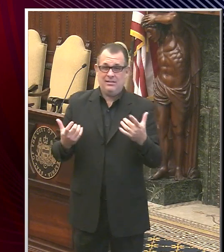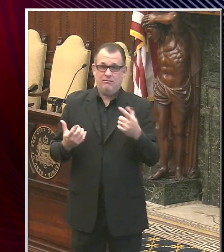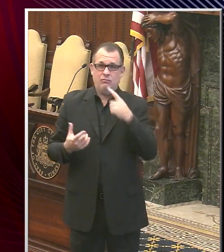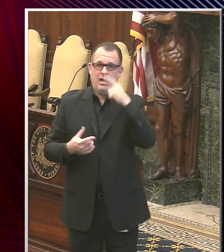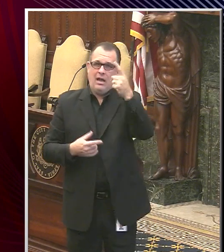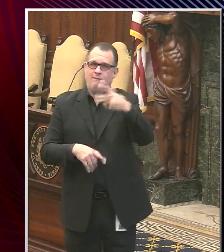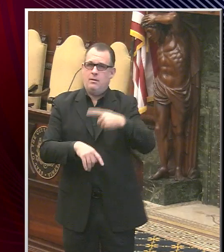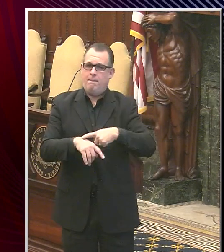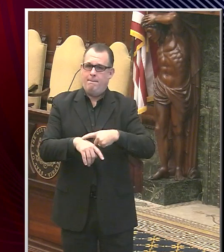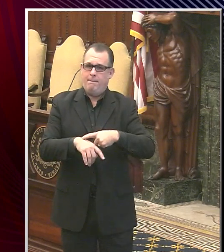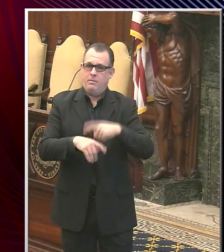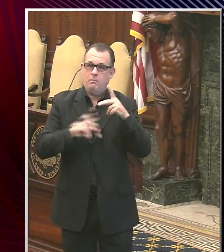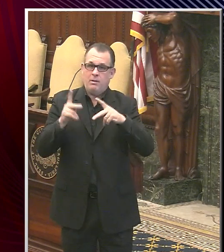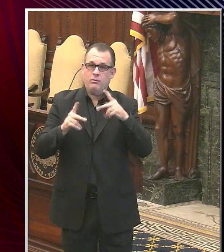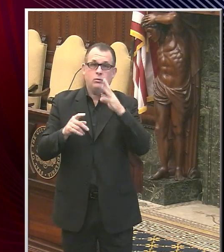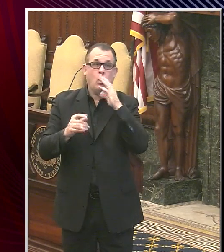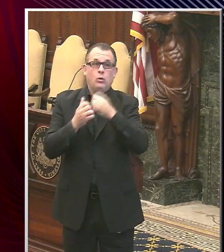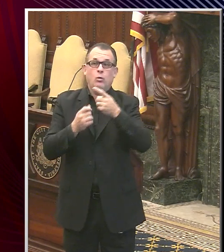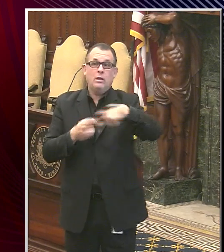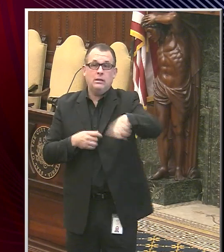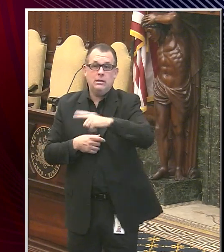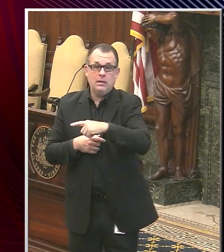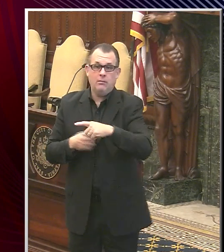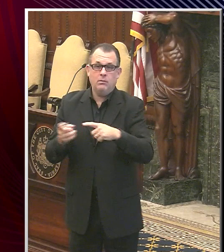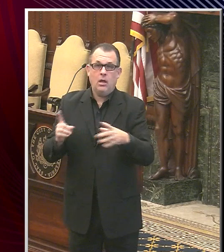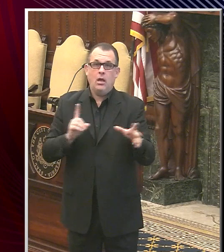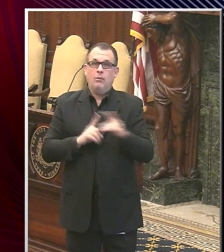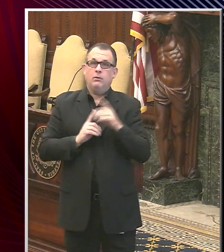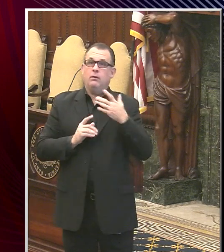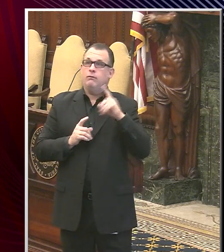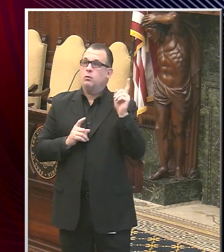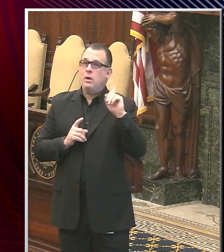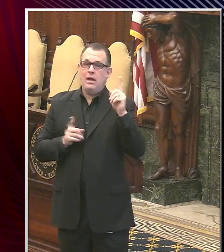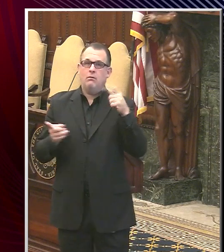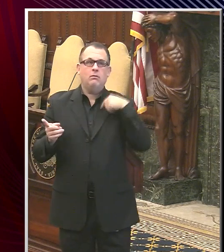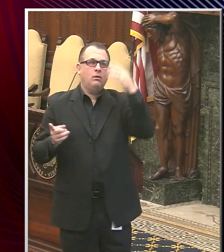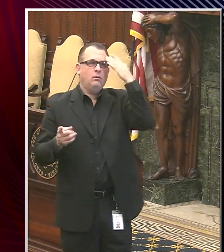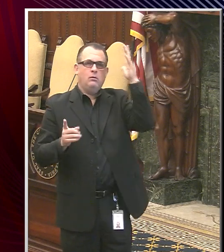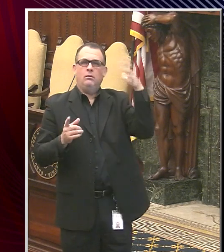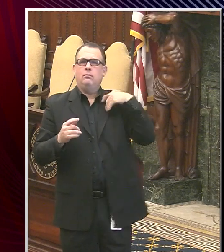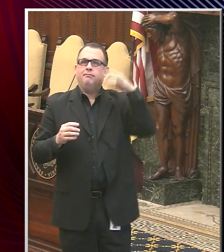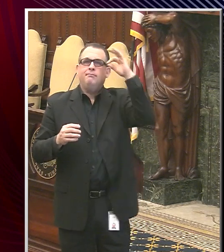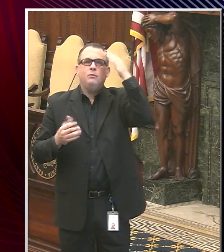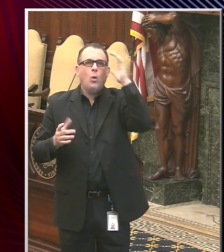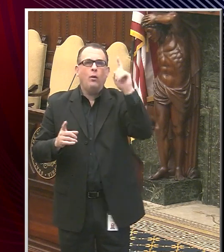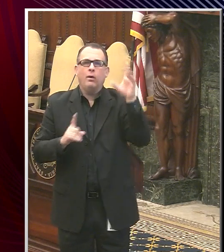people who we're speaking to don't know where they got the infection. And so much of the time, we don't know where that infection was spread.